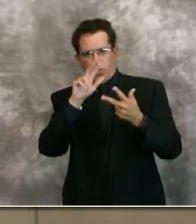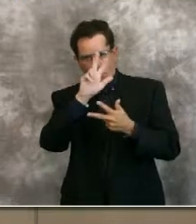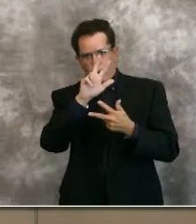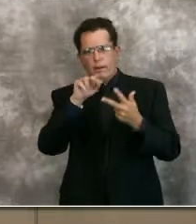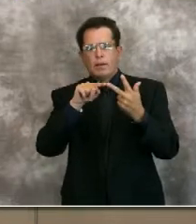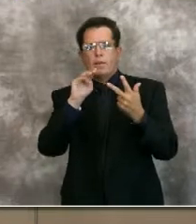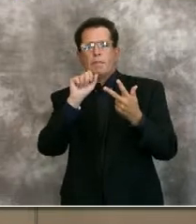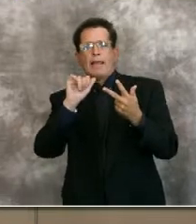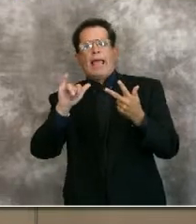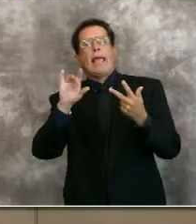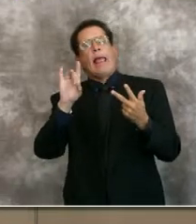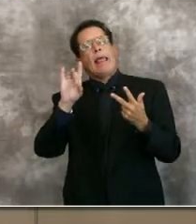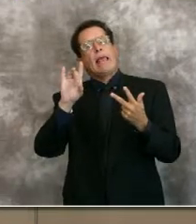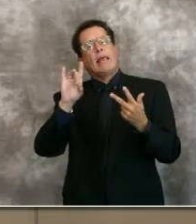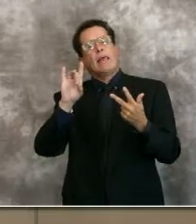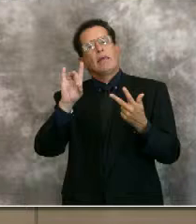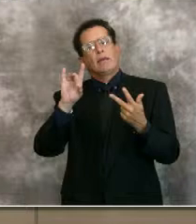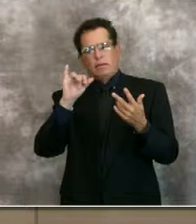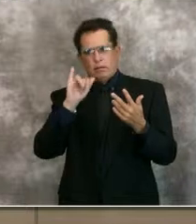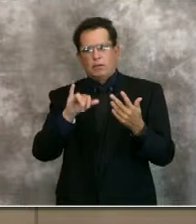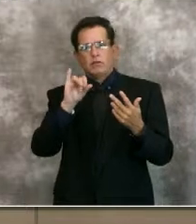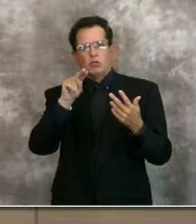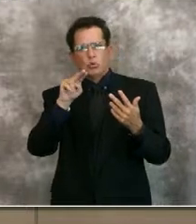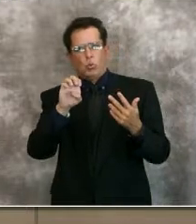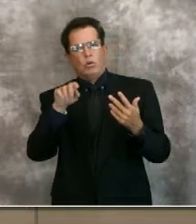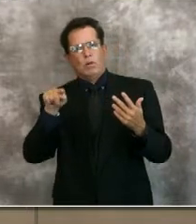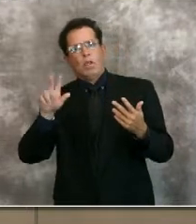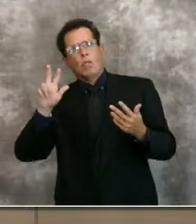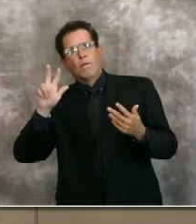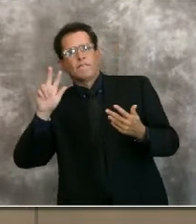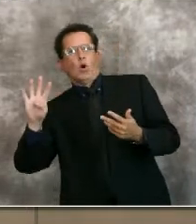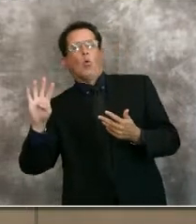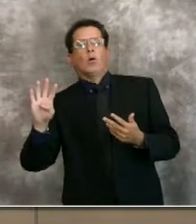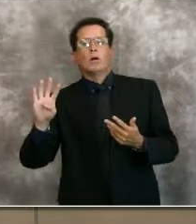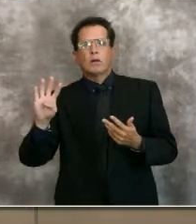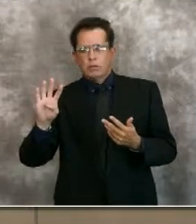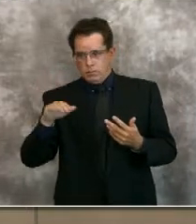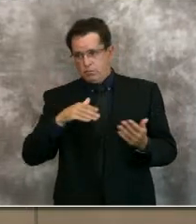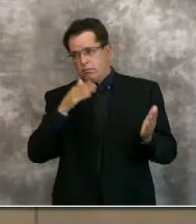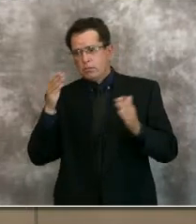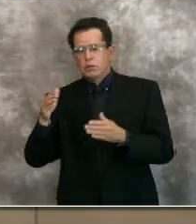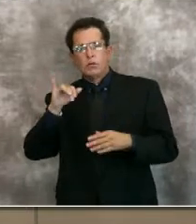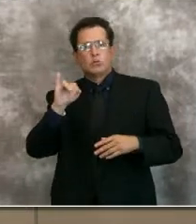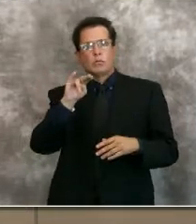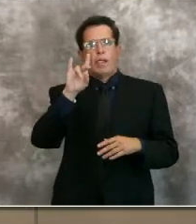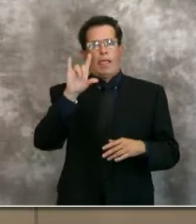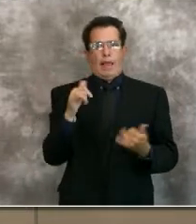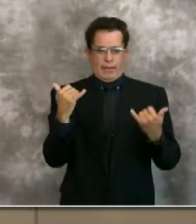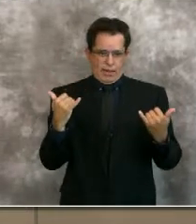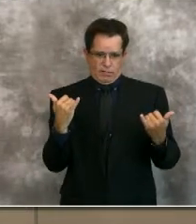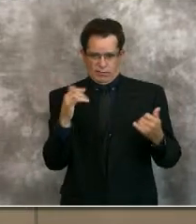which is 10% of the total, June 34, and July, which is, we're